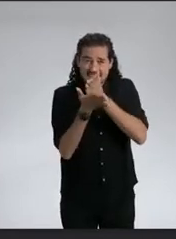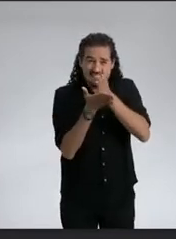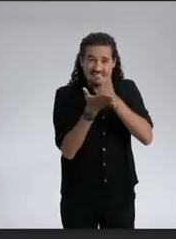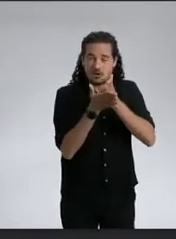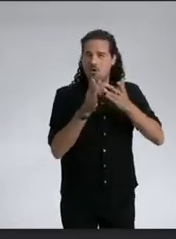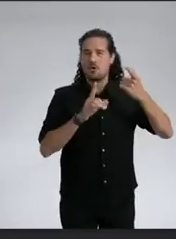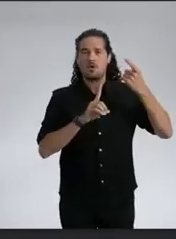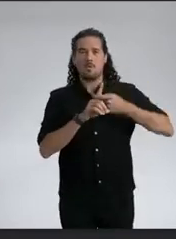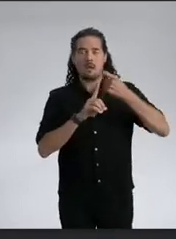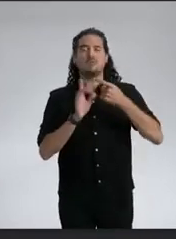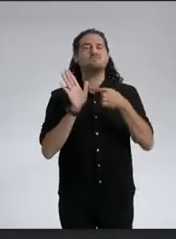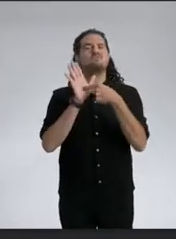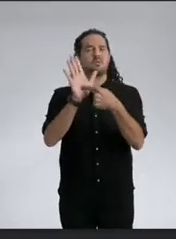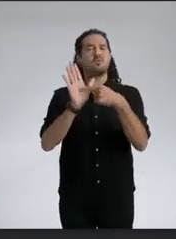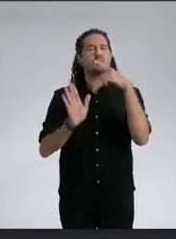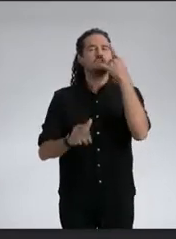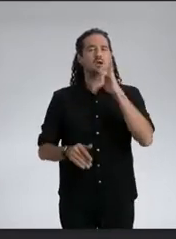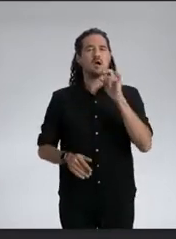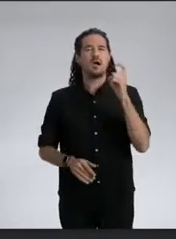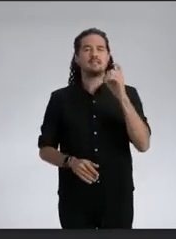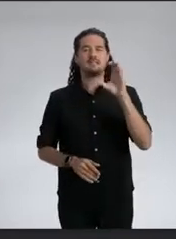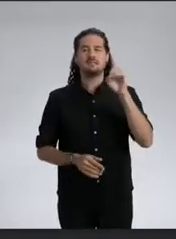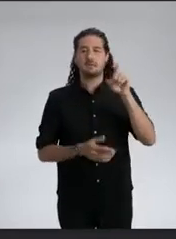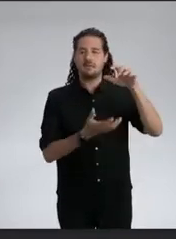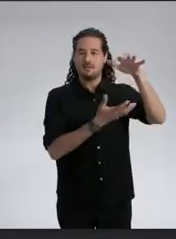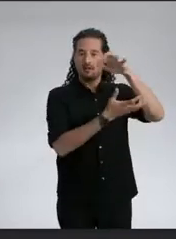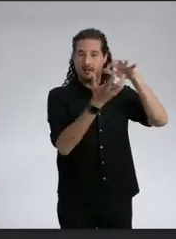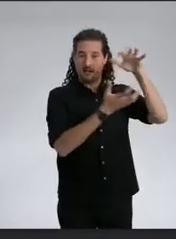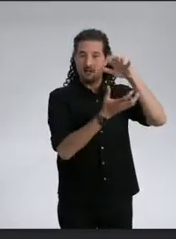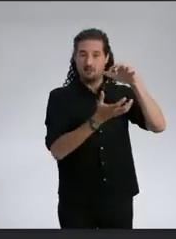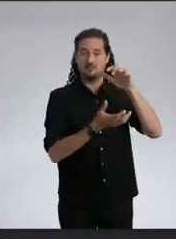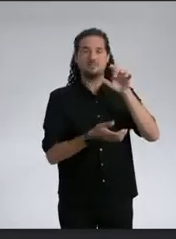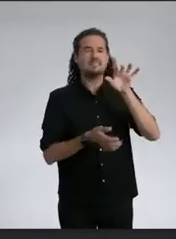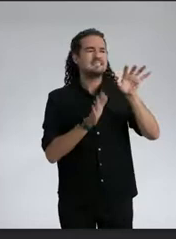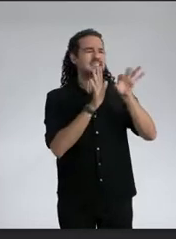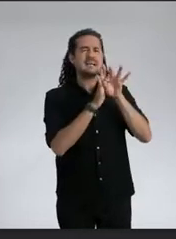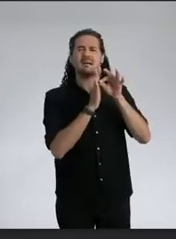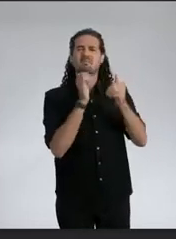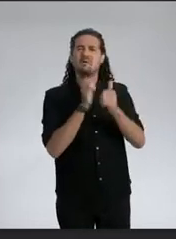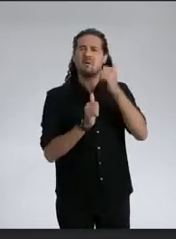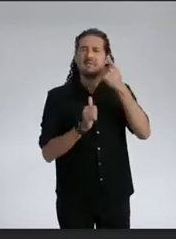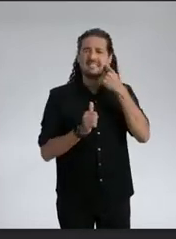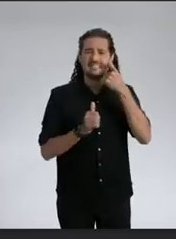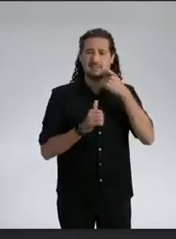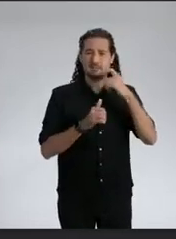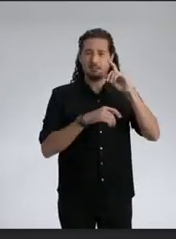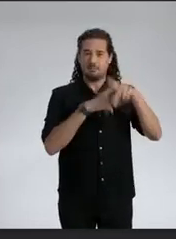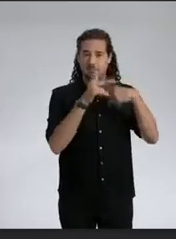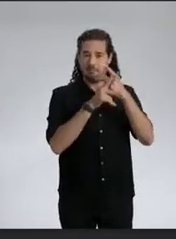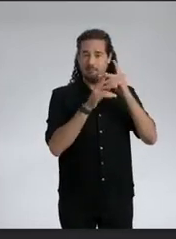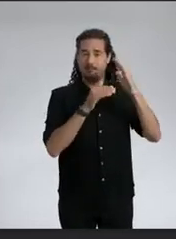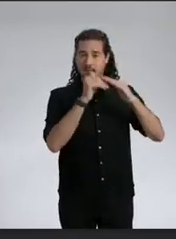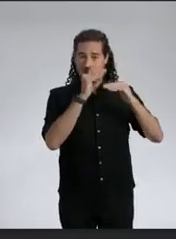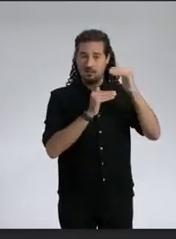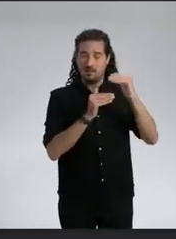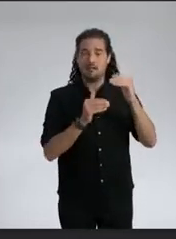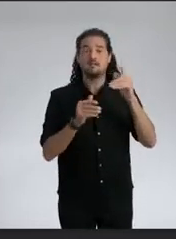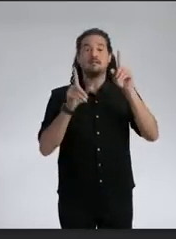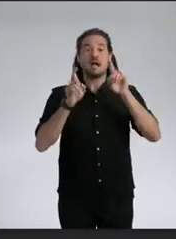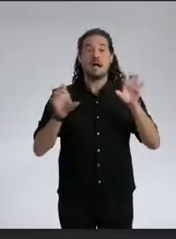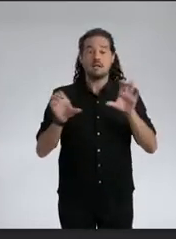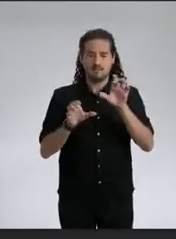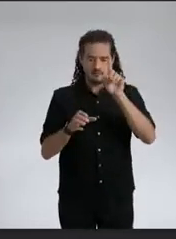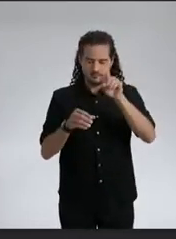by selecting the most recent build and the workflow test action I have configured. Results are displayed in the